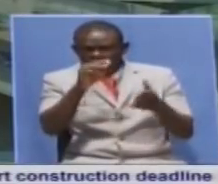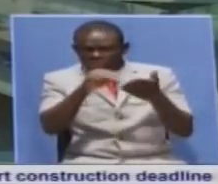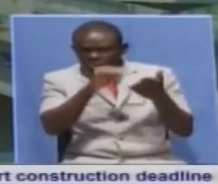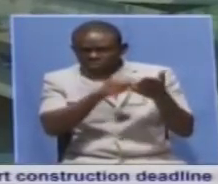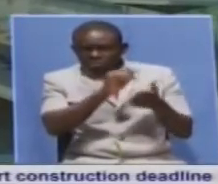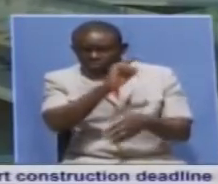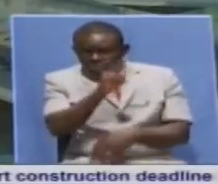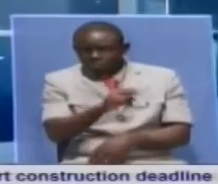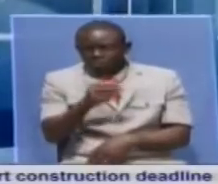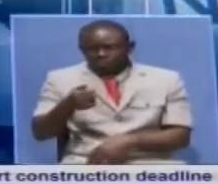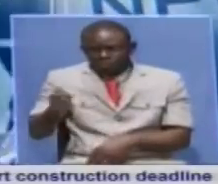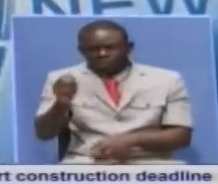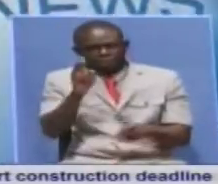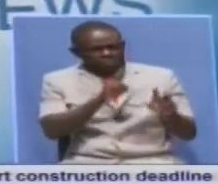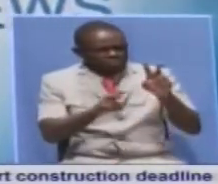far.